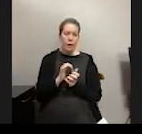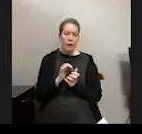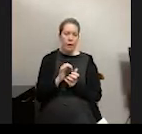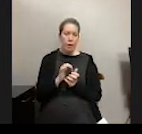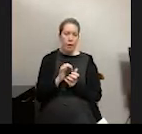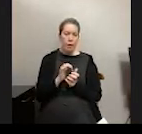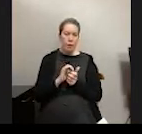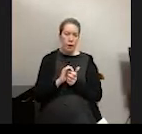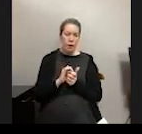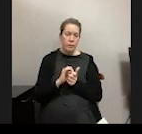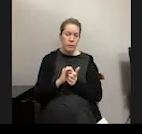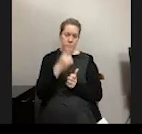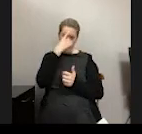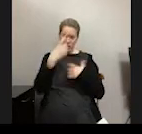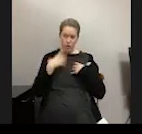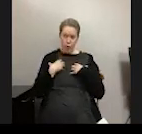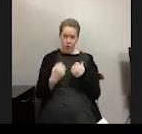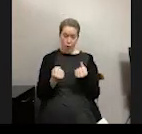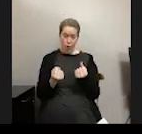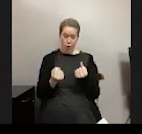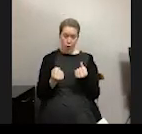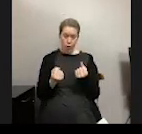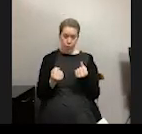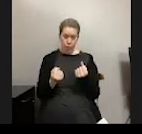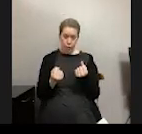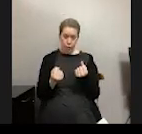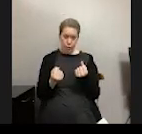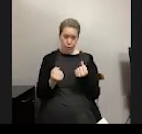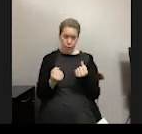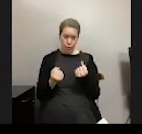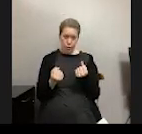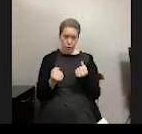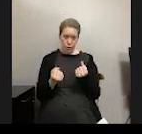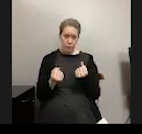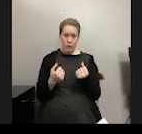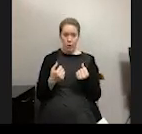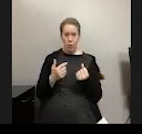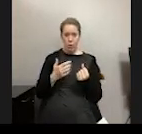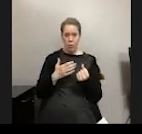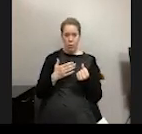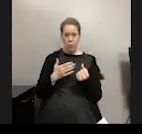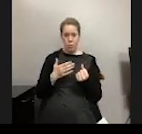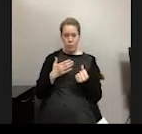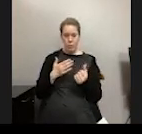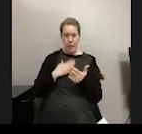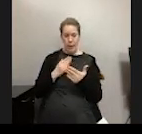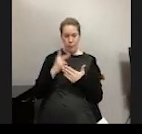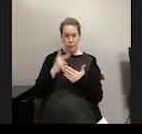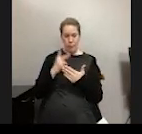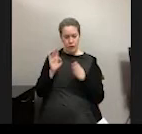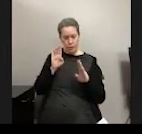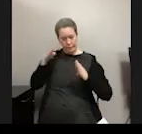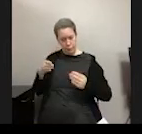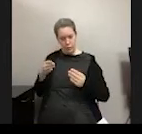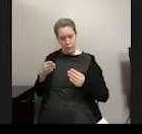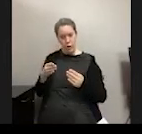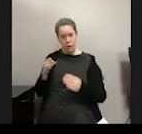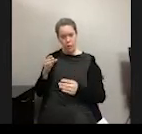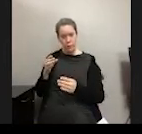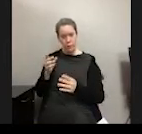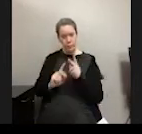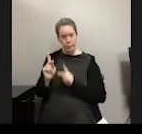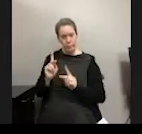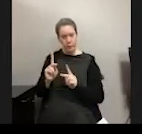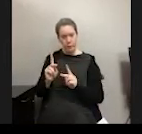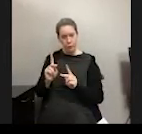this project, because we have made it specifically for the disabled community and all over the place, these folks are often not invited,